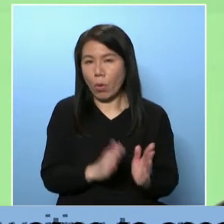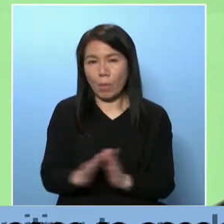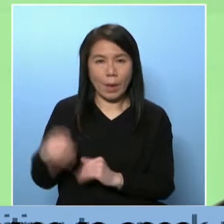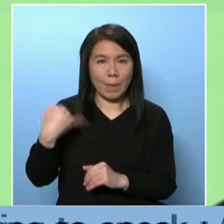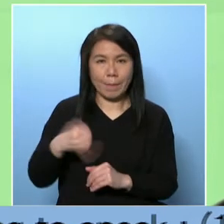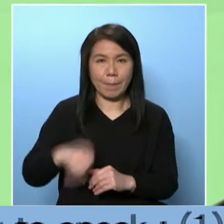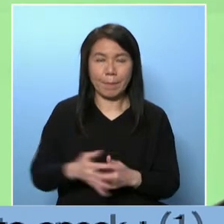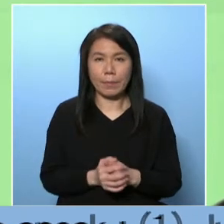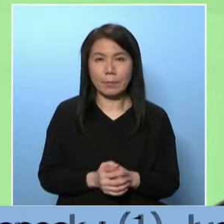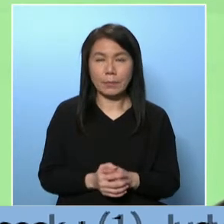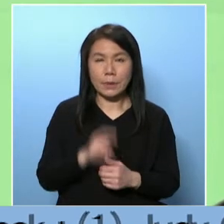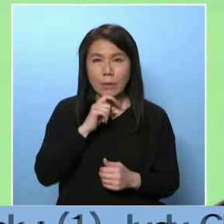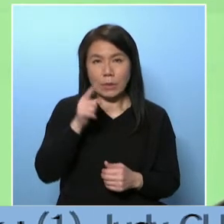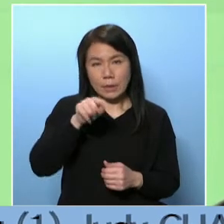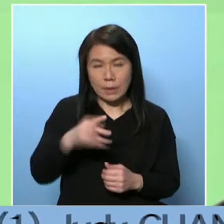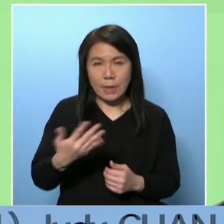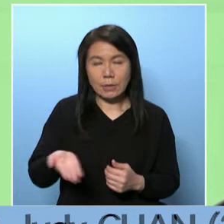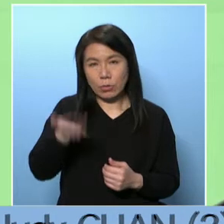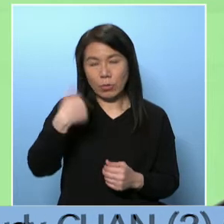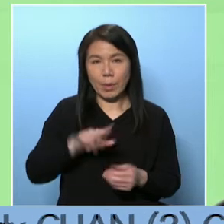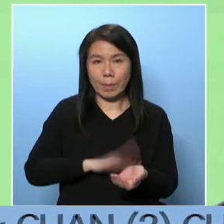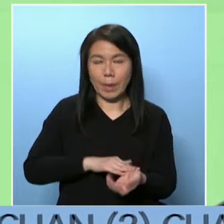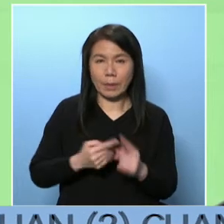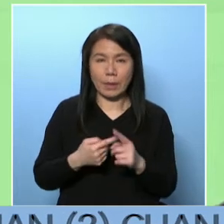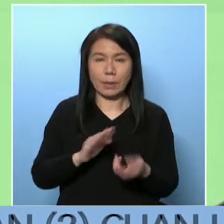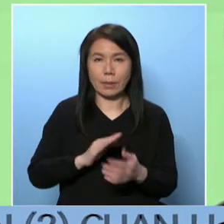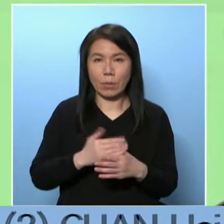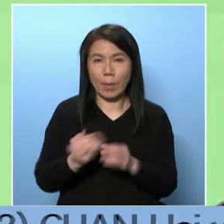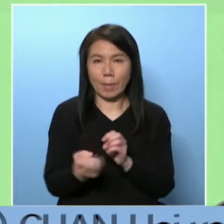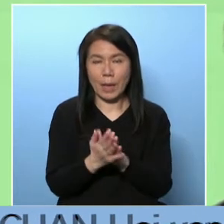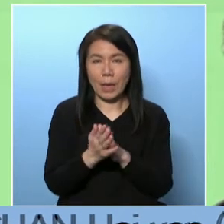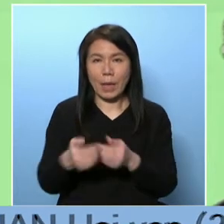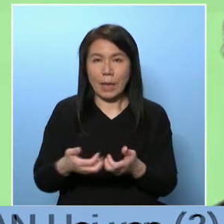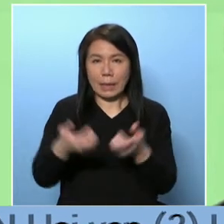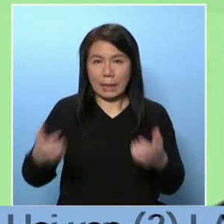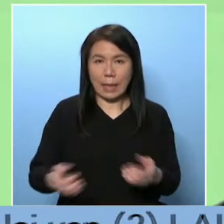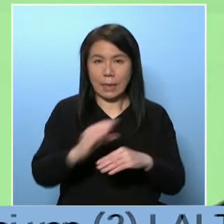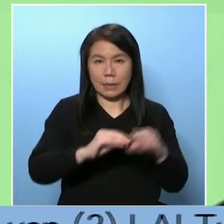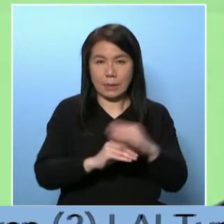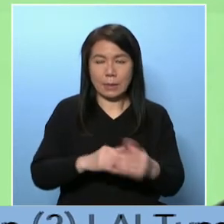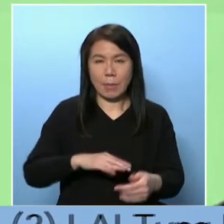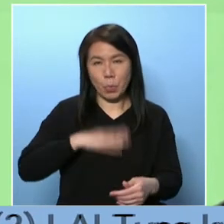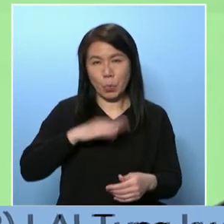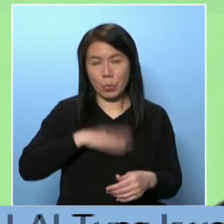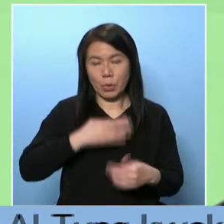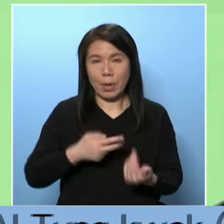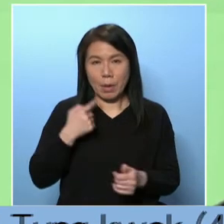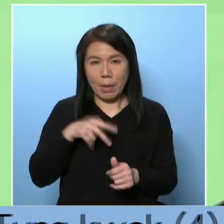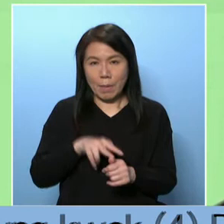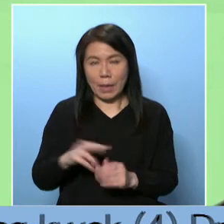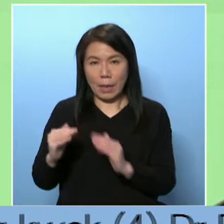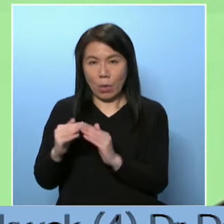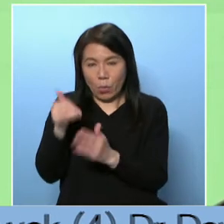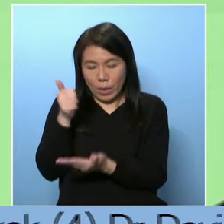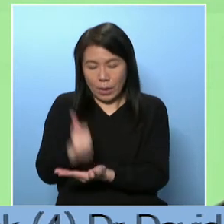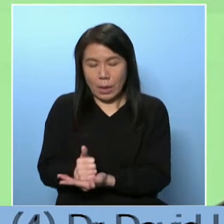weather for testing. I think this is far from desirable. And indeed, we can see that all the